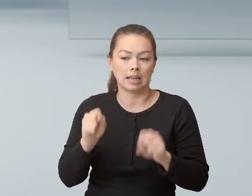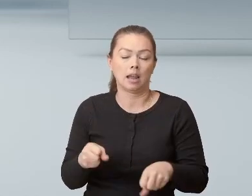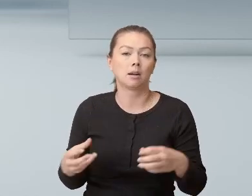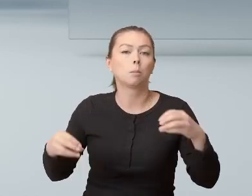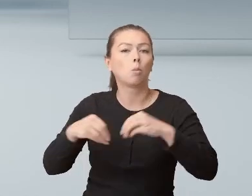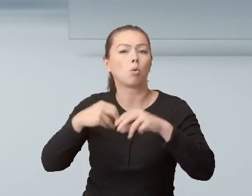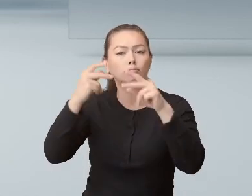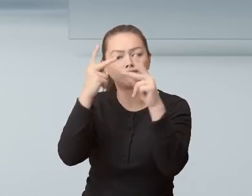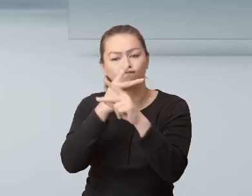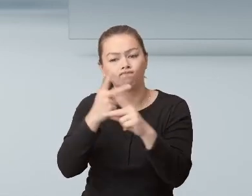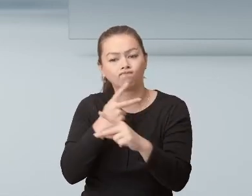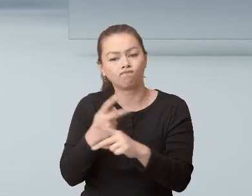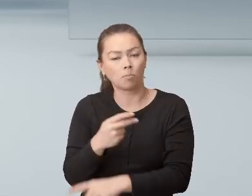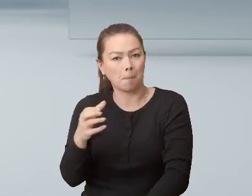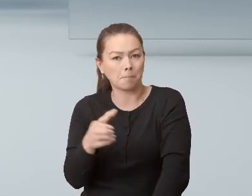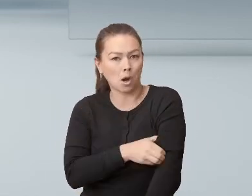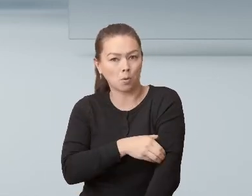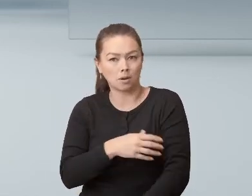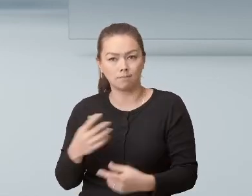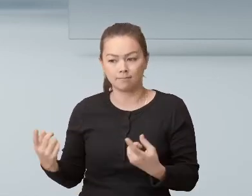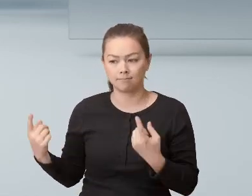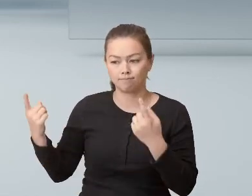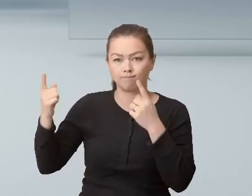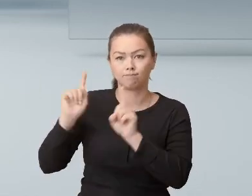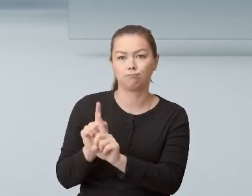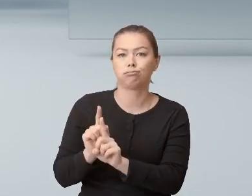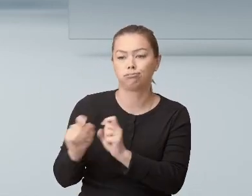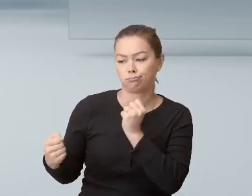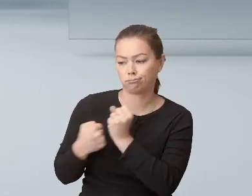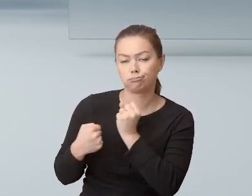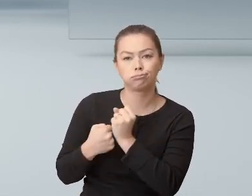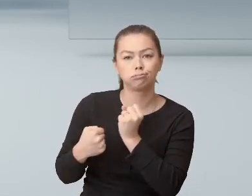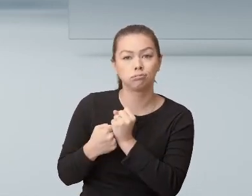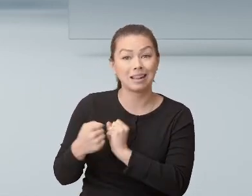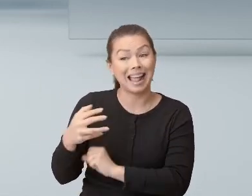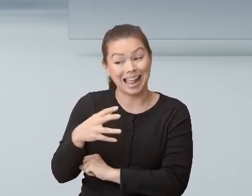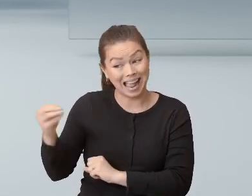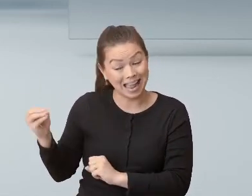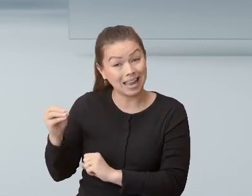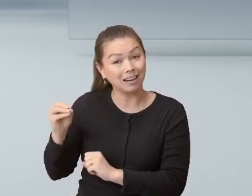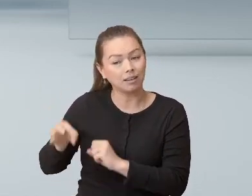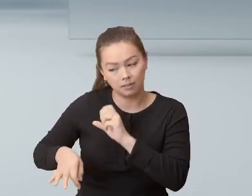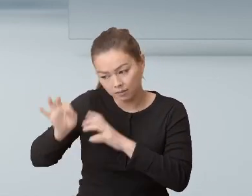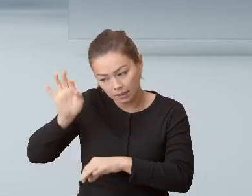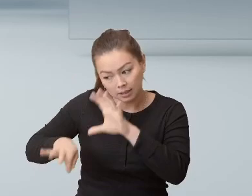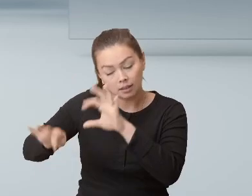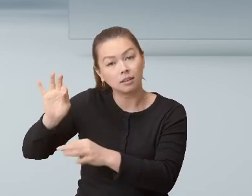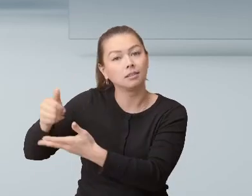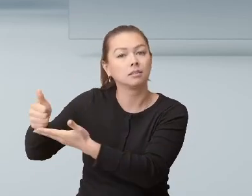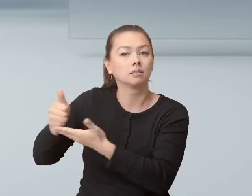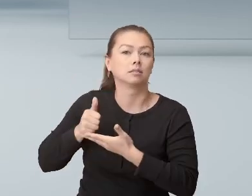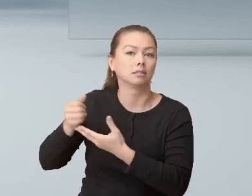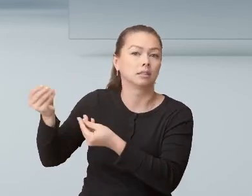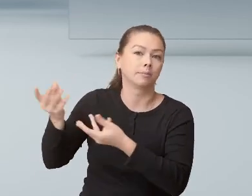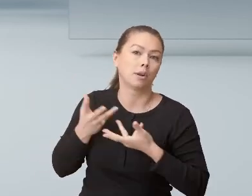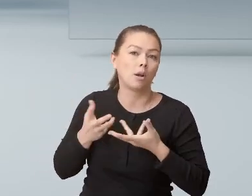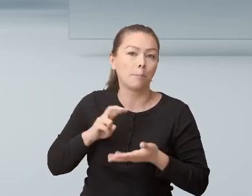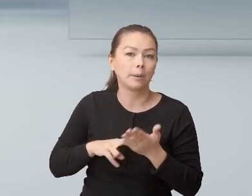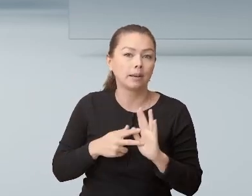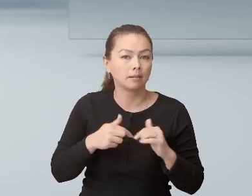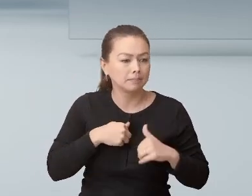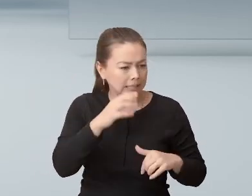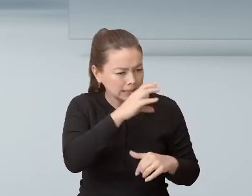could by yourself, but it's to surface insights to you so that you're not trying to run reports, stuff's put in your face that you need to act upon.